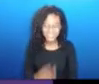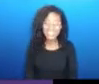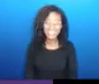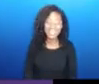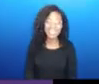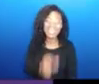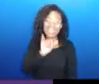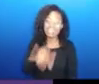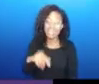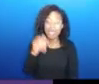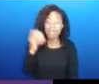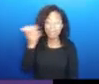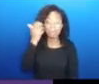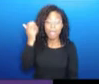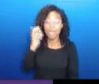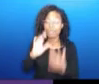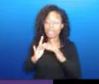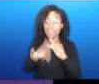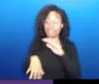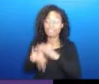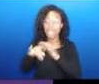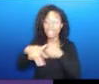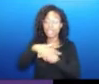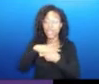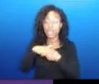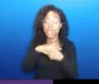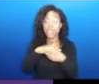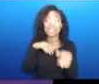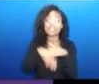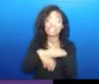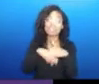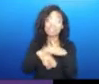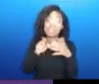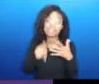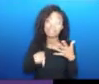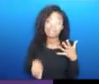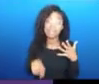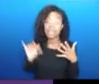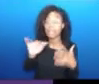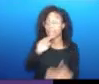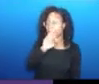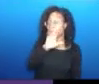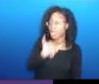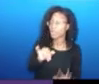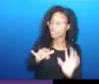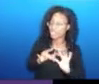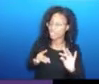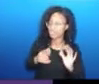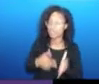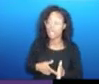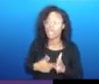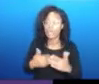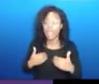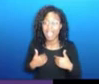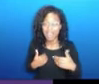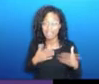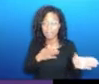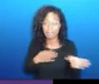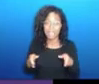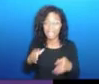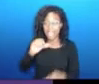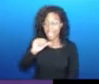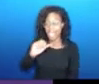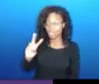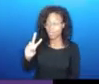mobile website to find local accessibility needs. So like Mary said, you had to have a plan. A2A had a